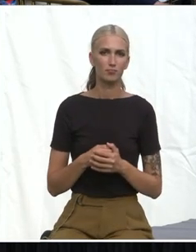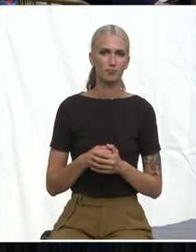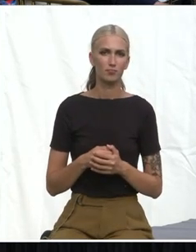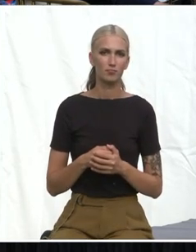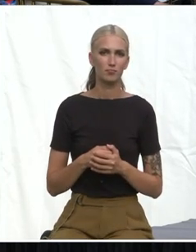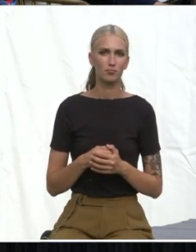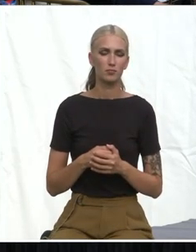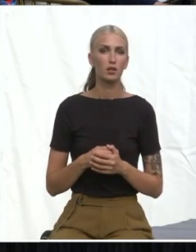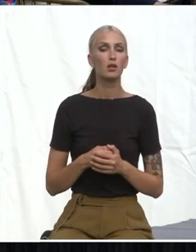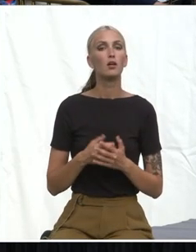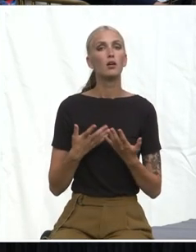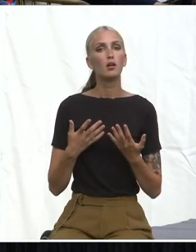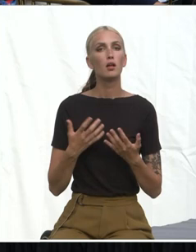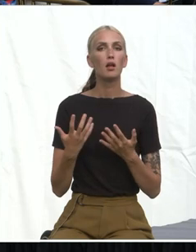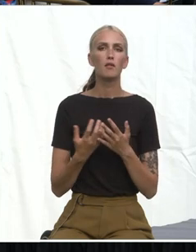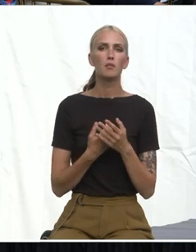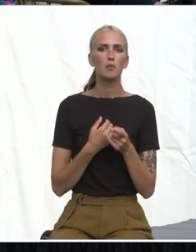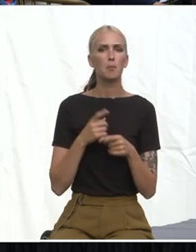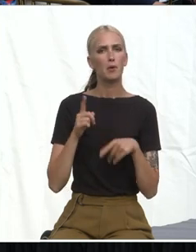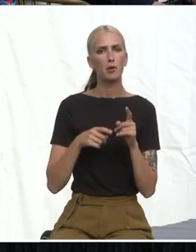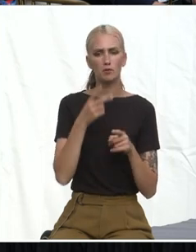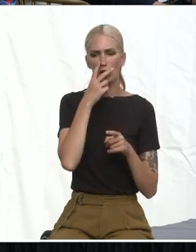ourselves in a service provider or role.